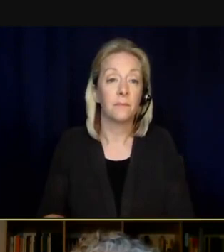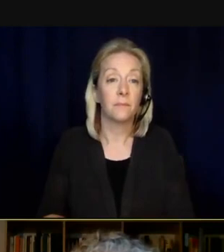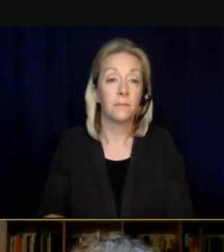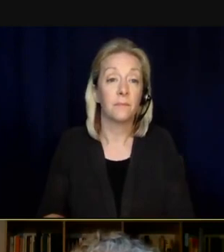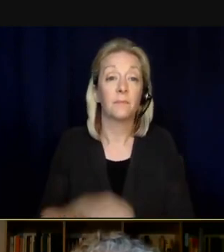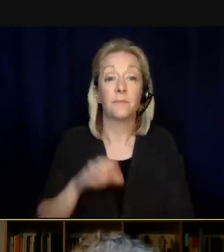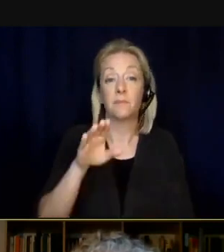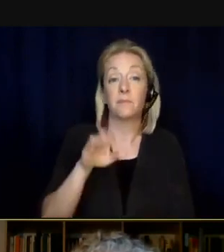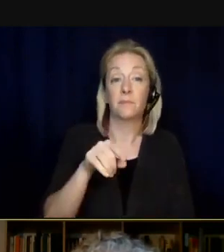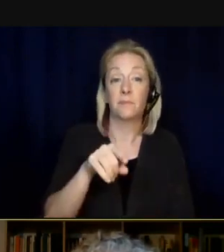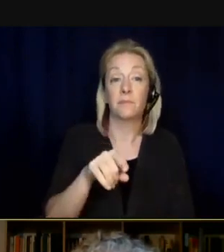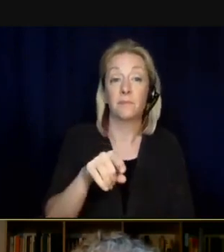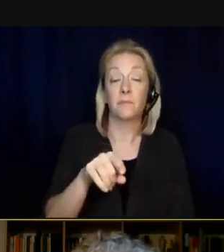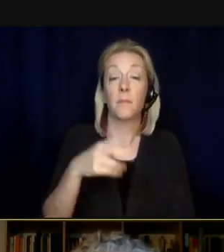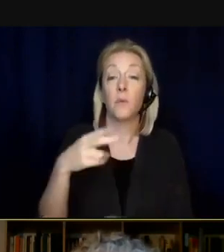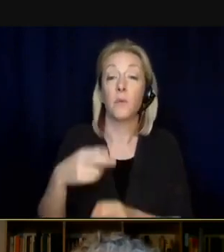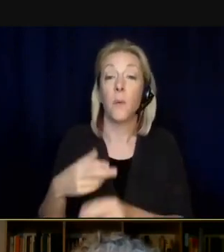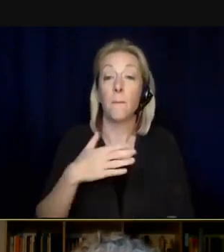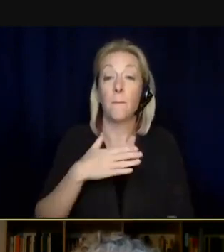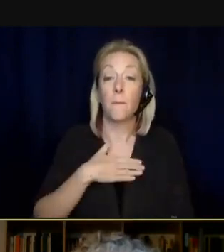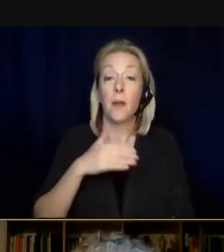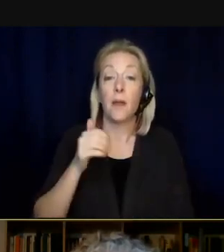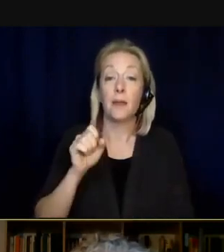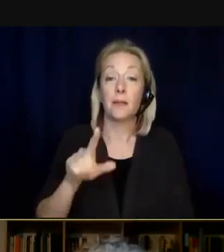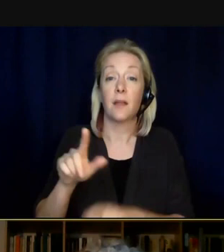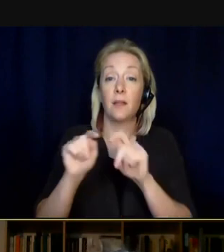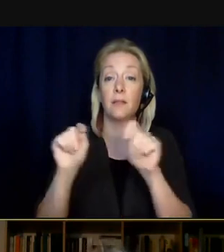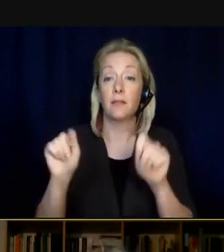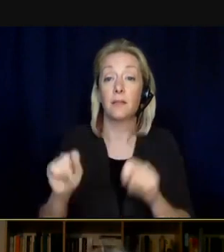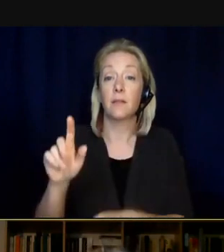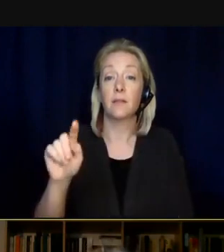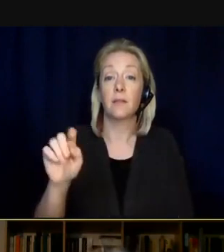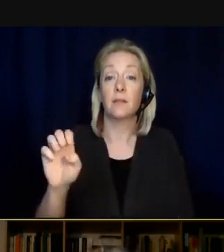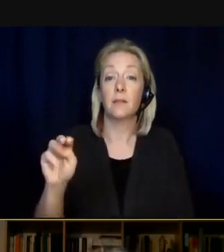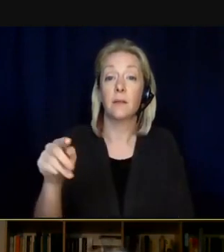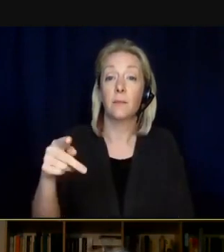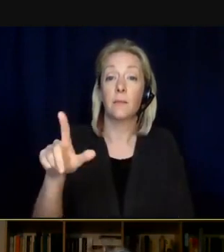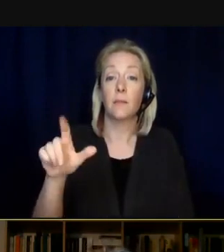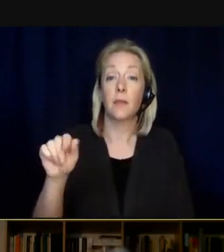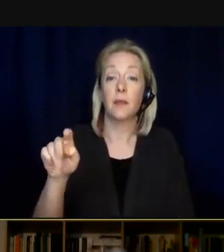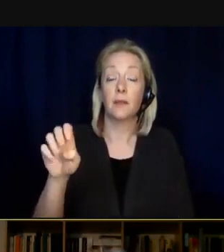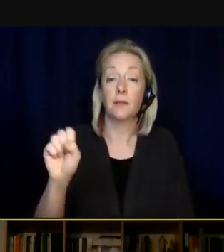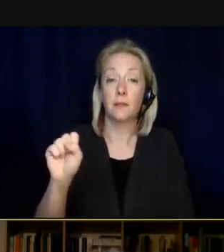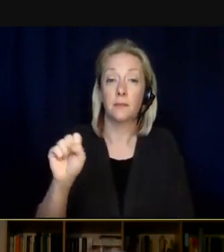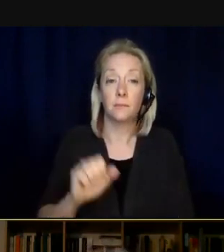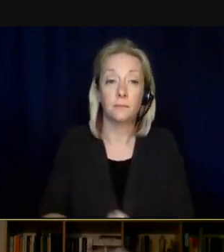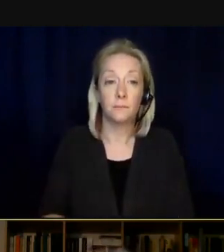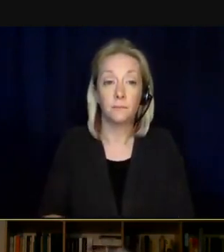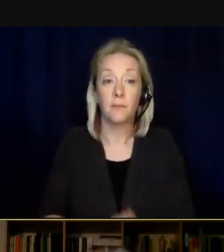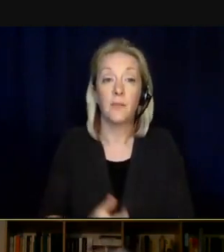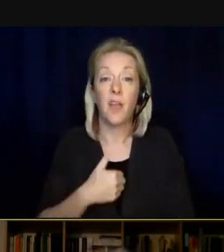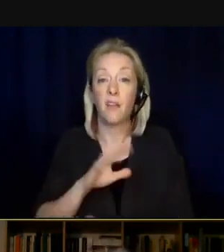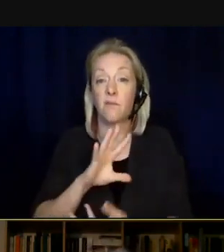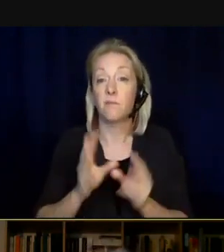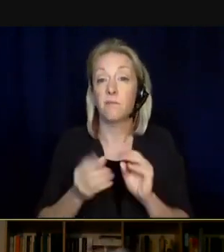this part is called My ASL Templates. So I'm going to access this now. Now we have 6